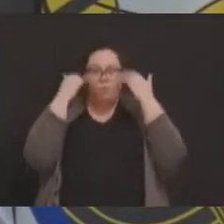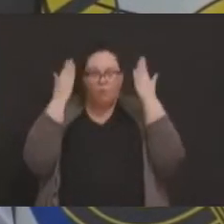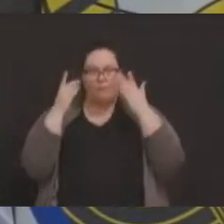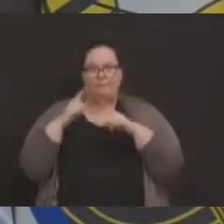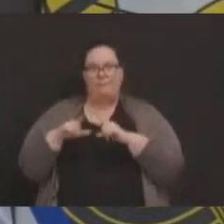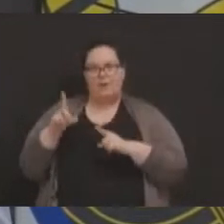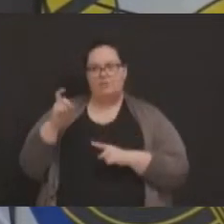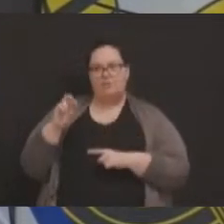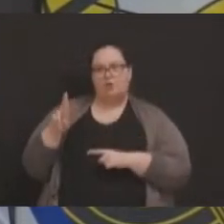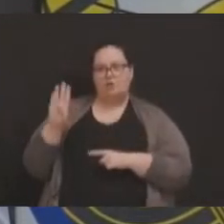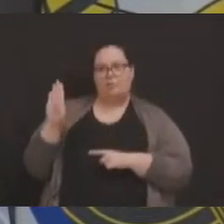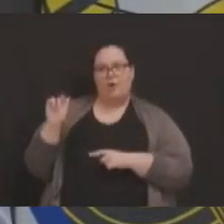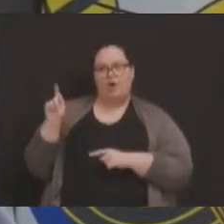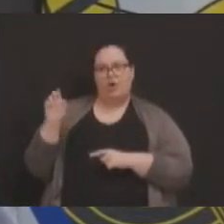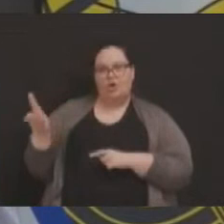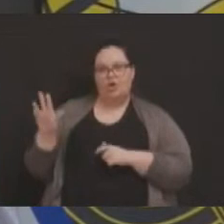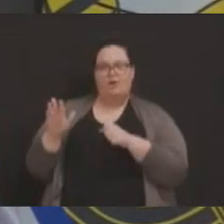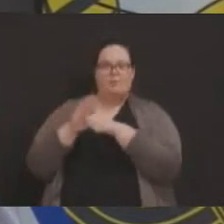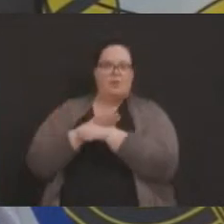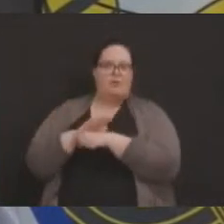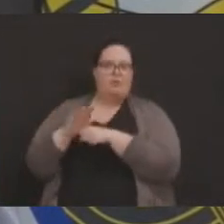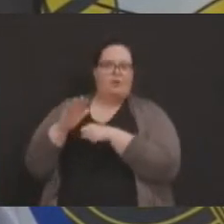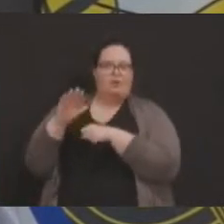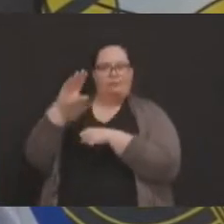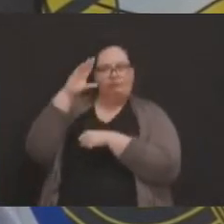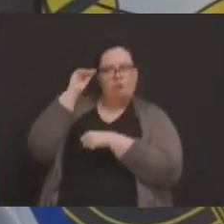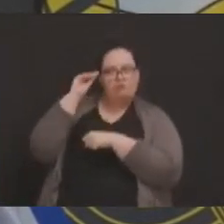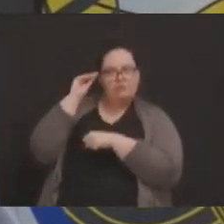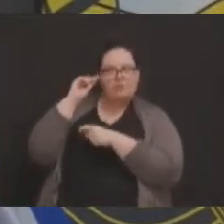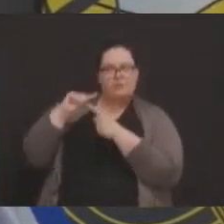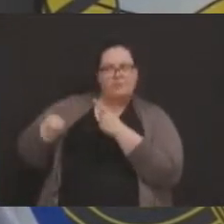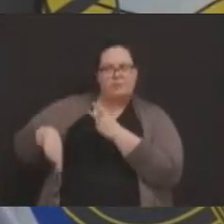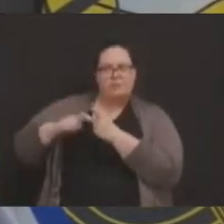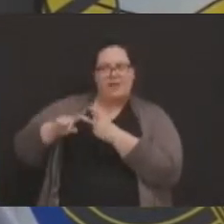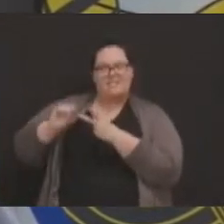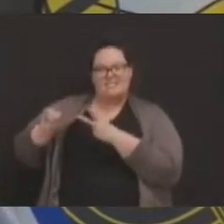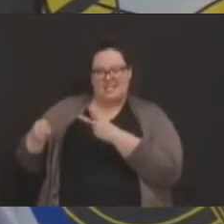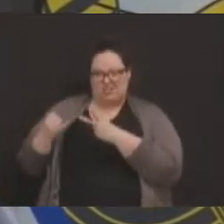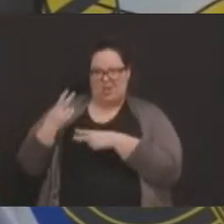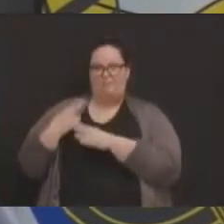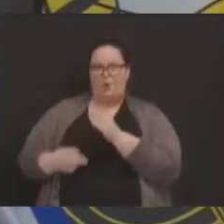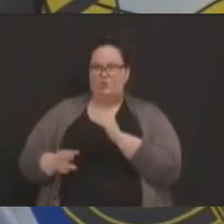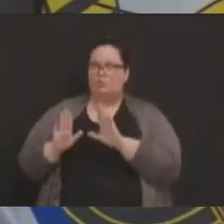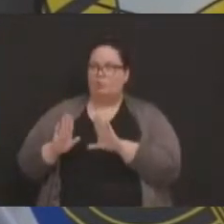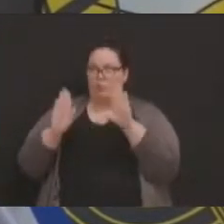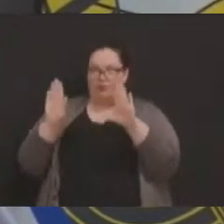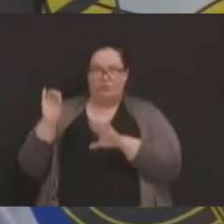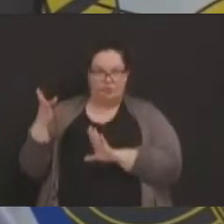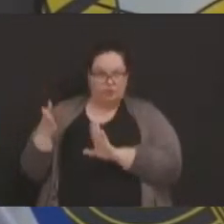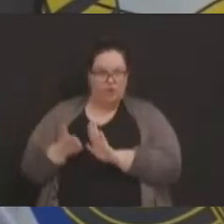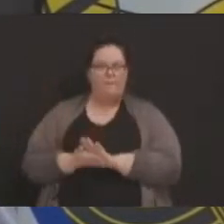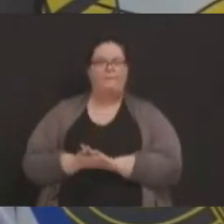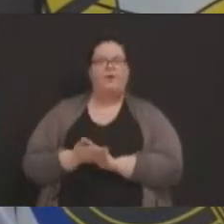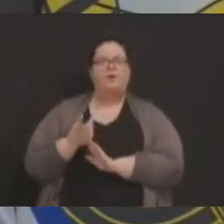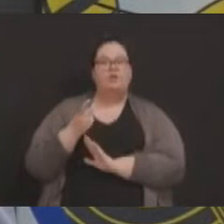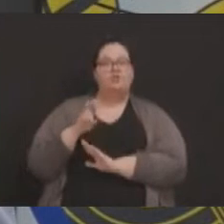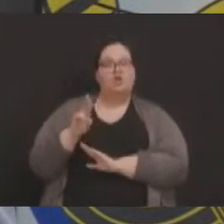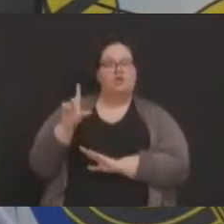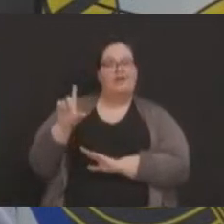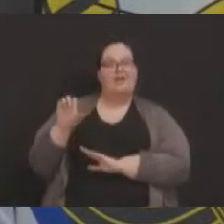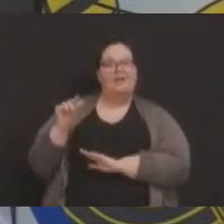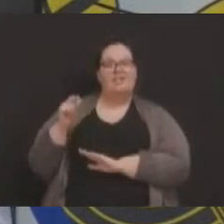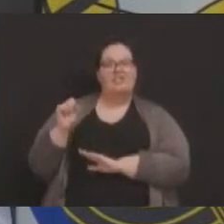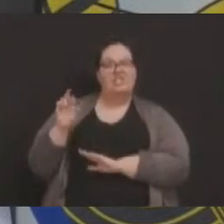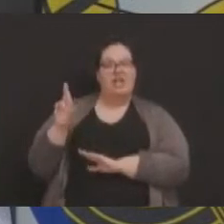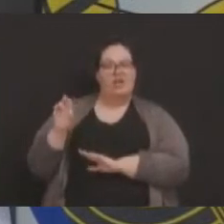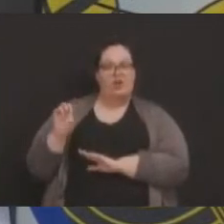Dr. Legere covers the Moncton region. So yeah, we'll have to combine all of our efforts to cover the north, and hopefully the positions